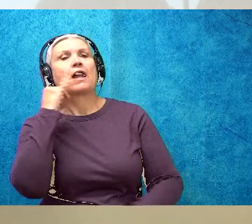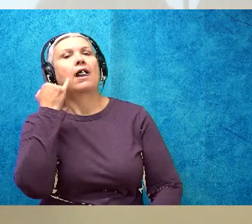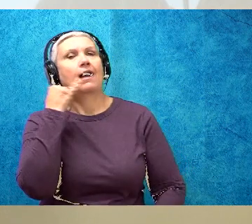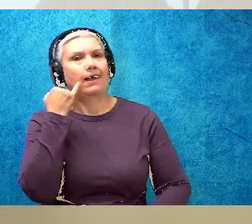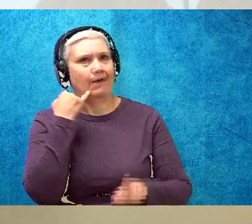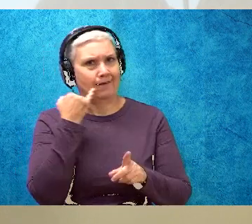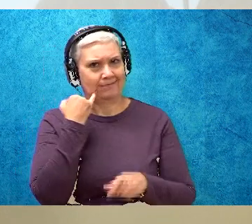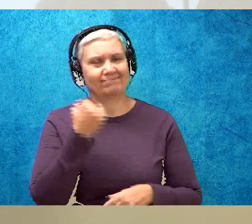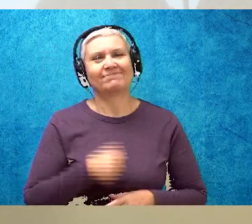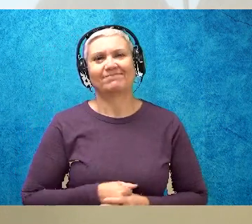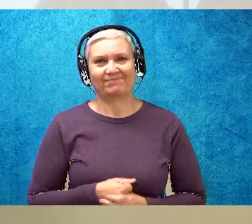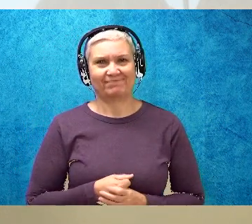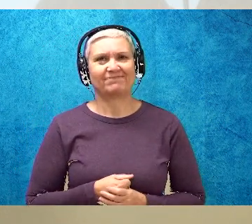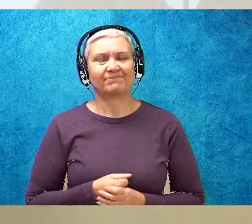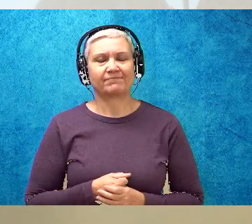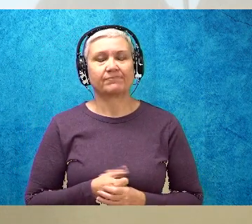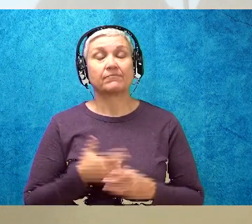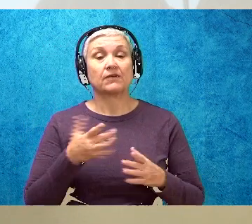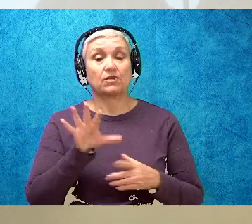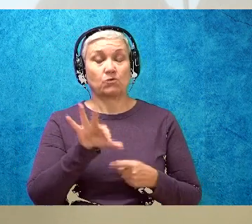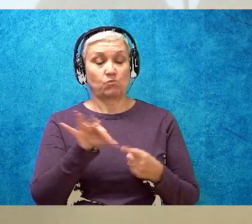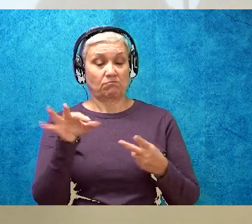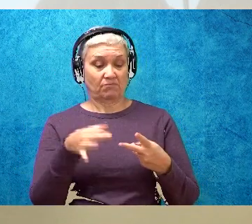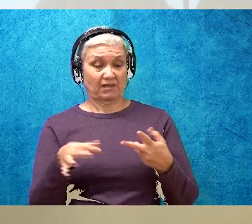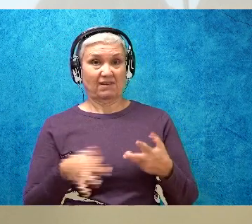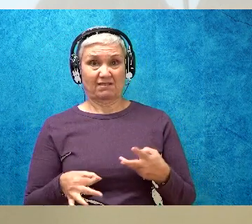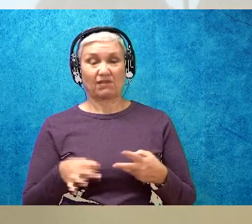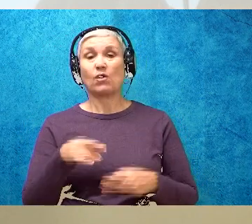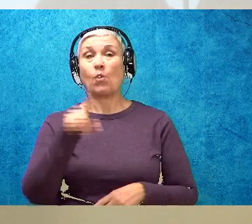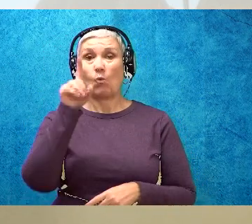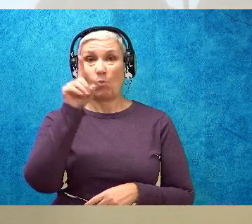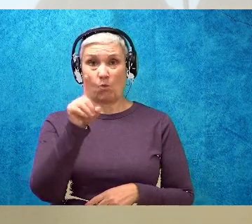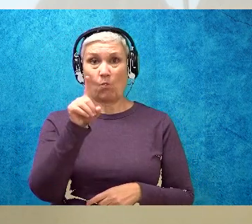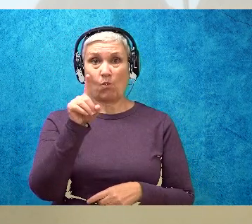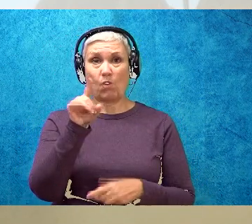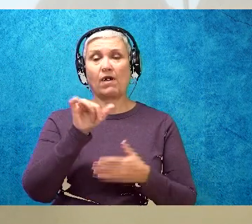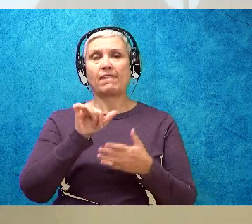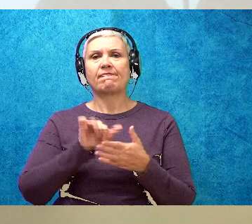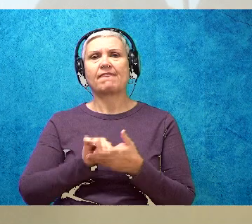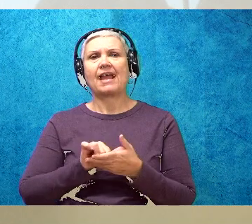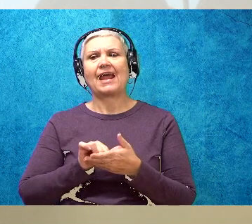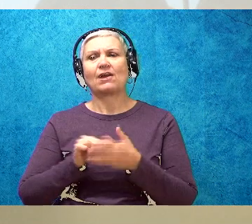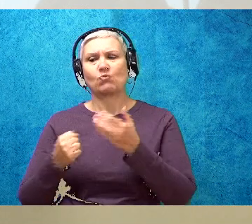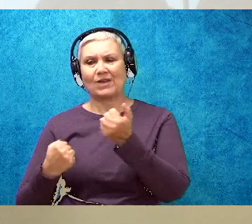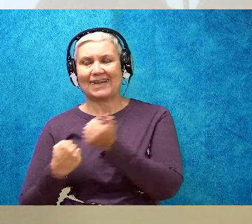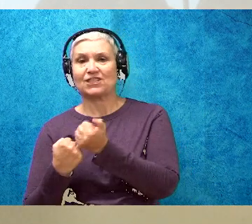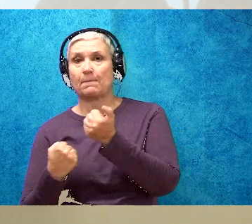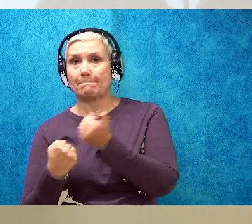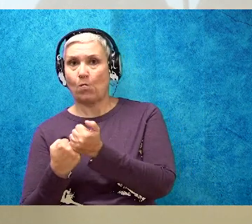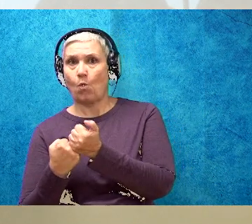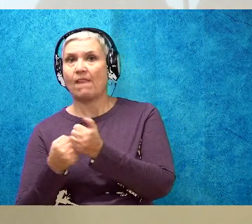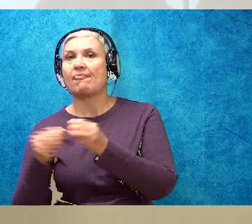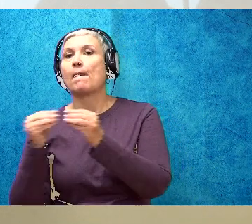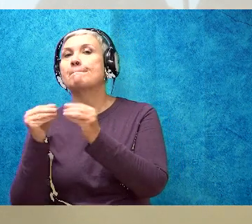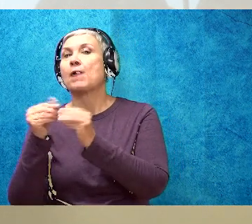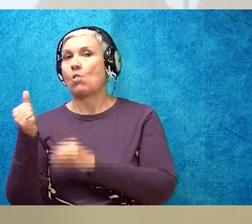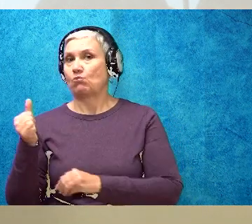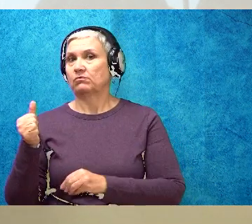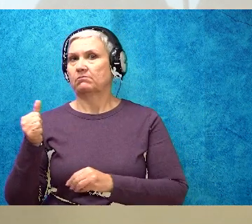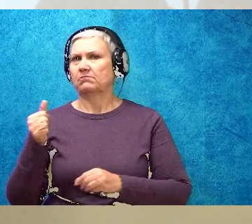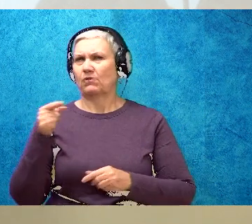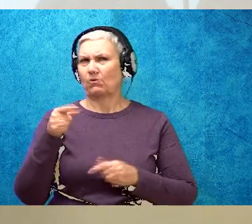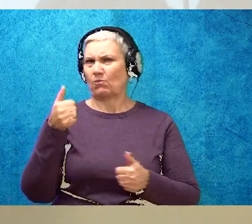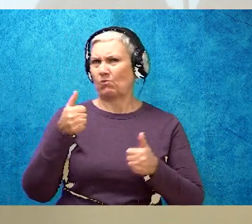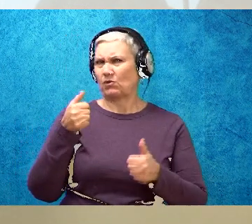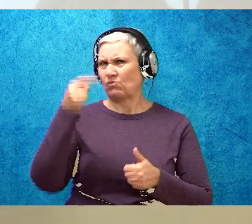all right? So we're going to pick the one that we think we will be able to support the most. So which one do you